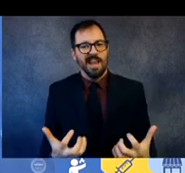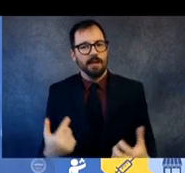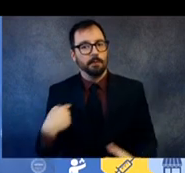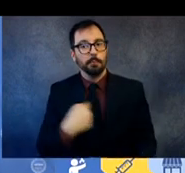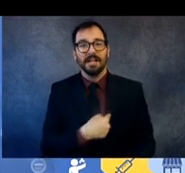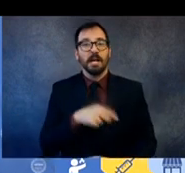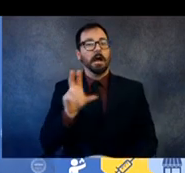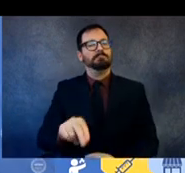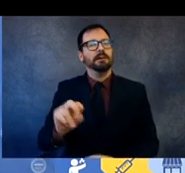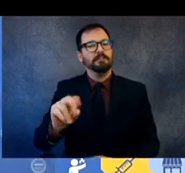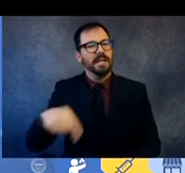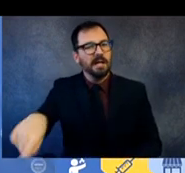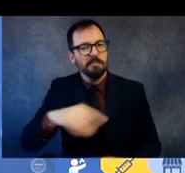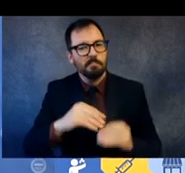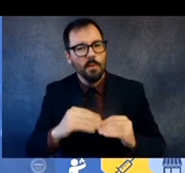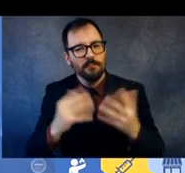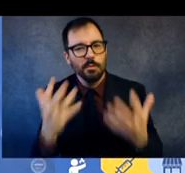that.